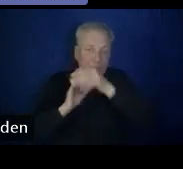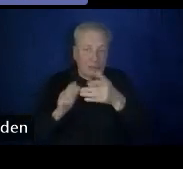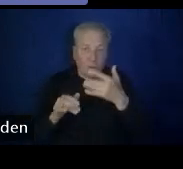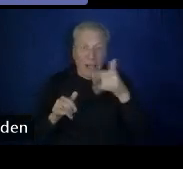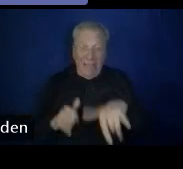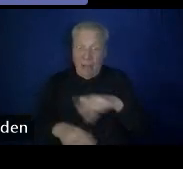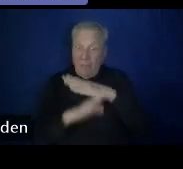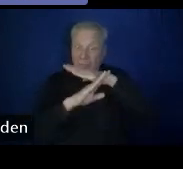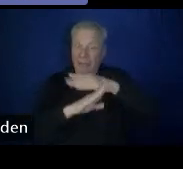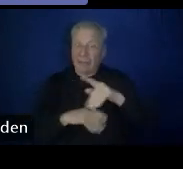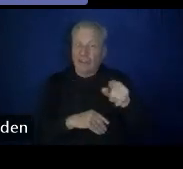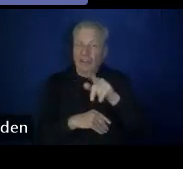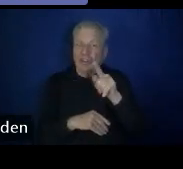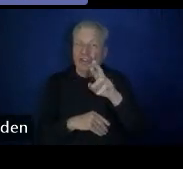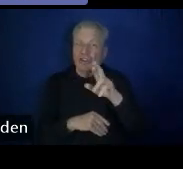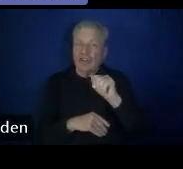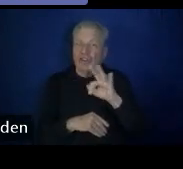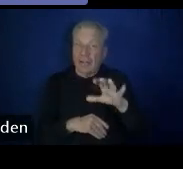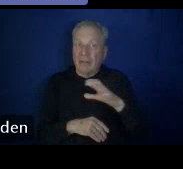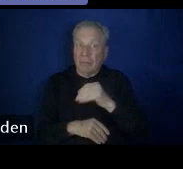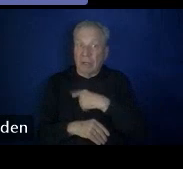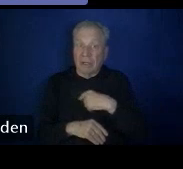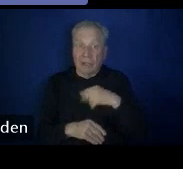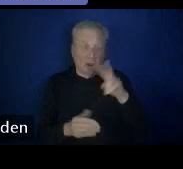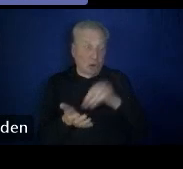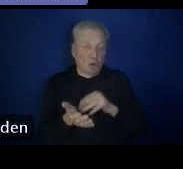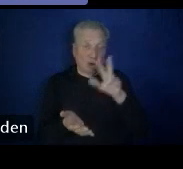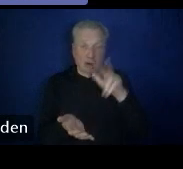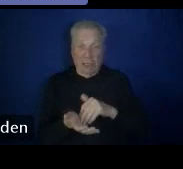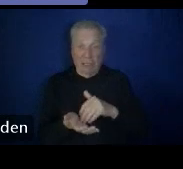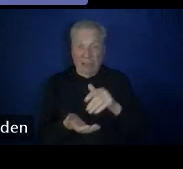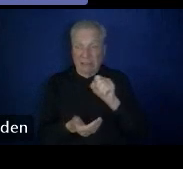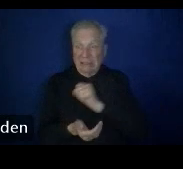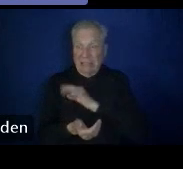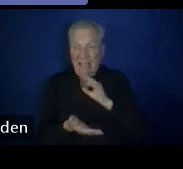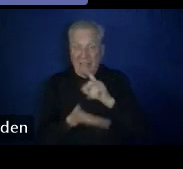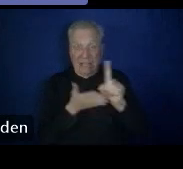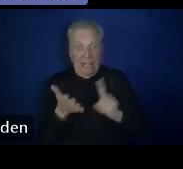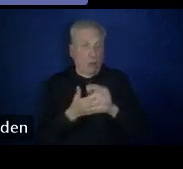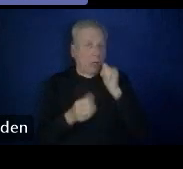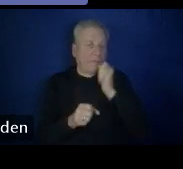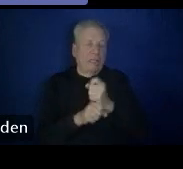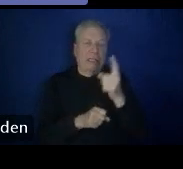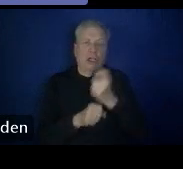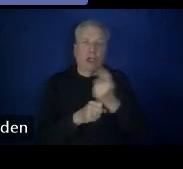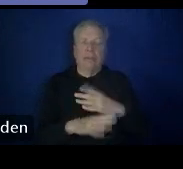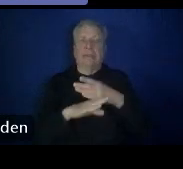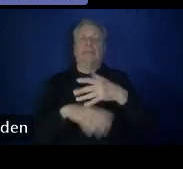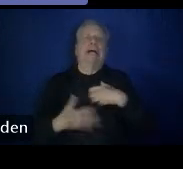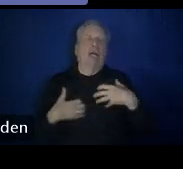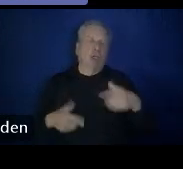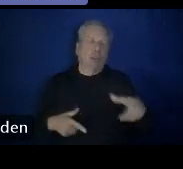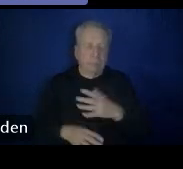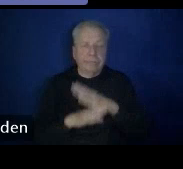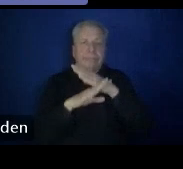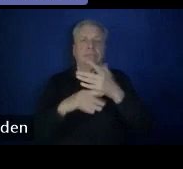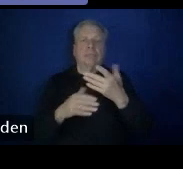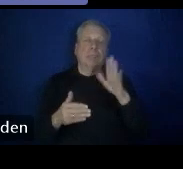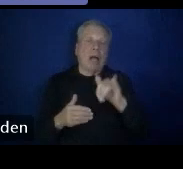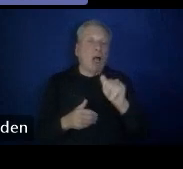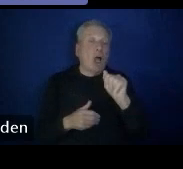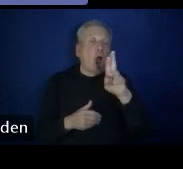traffic. But again, we're 2,000 to 3,000 staff hours managing bear jams every year. And by August, those staff are